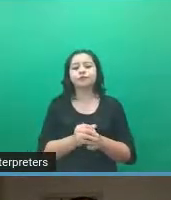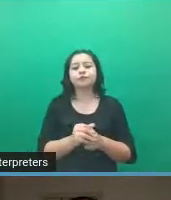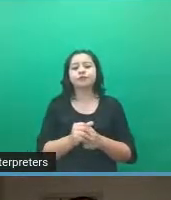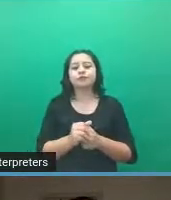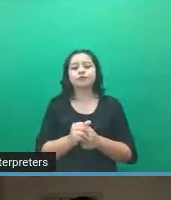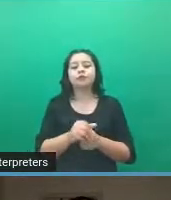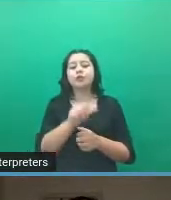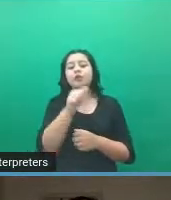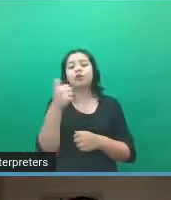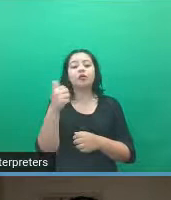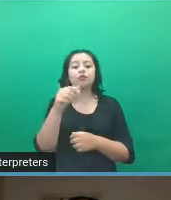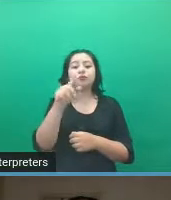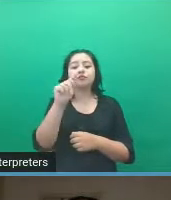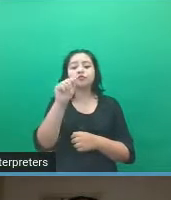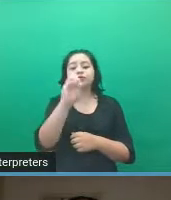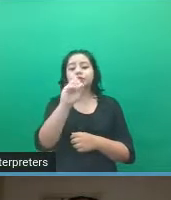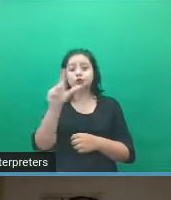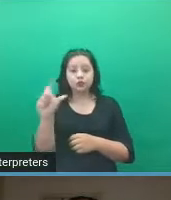Other tools.